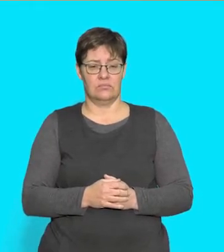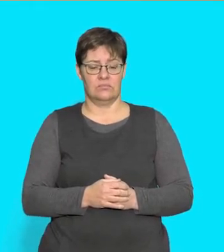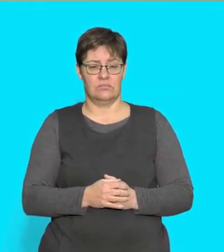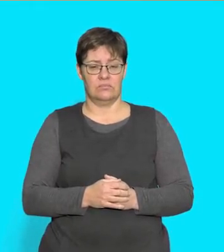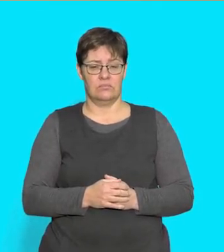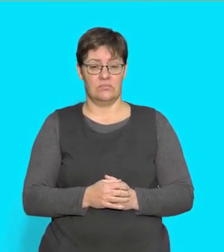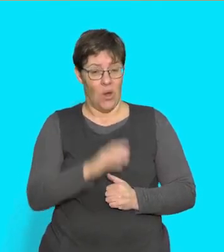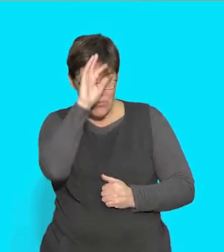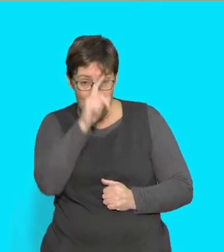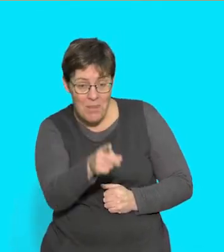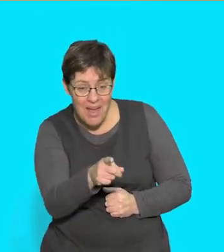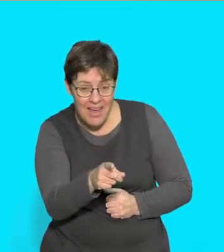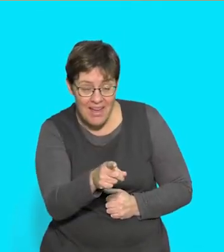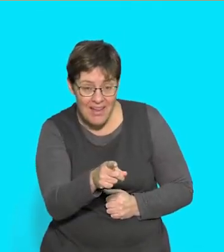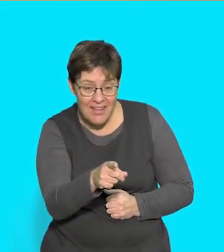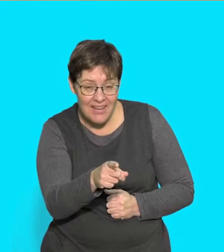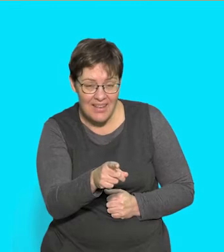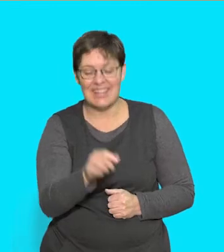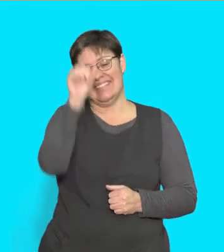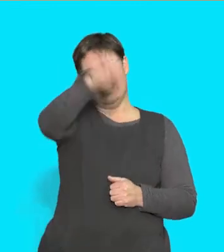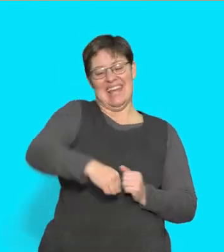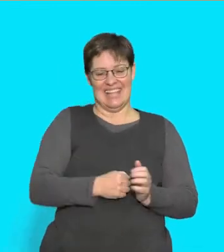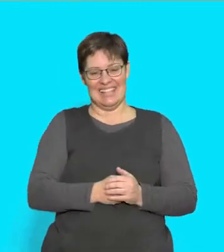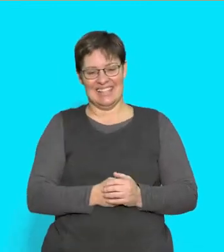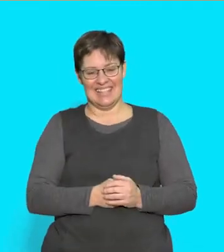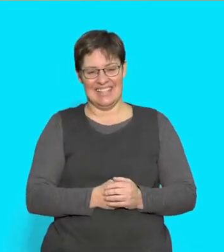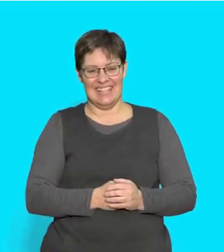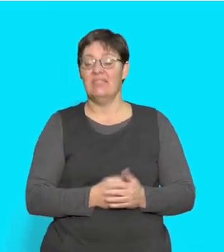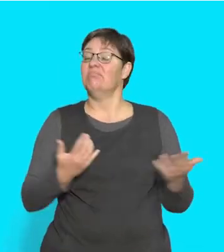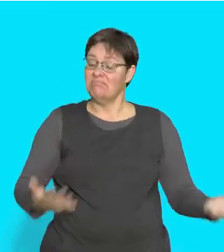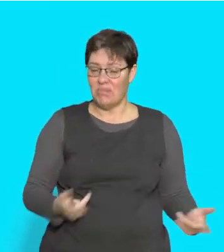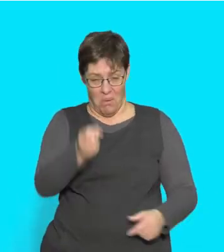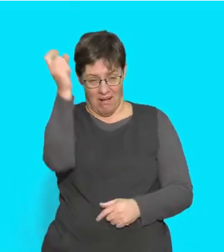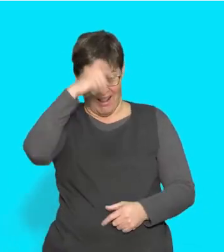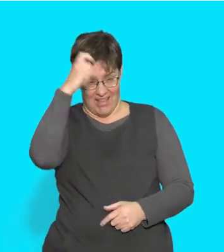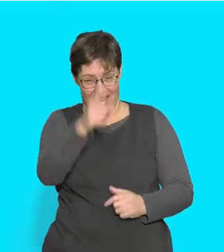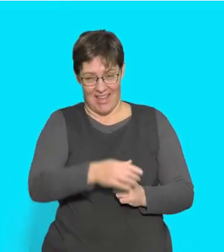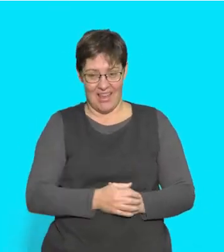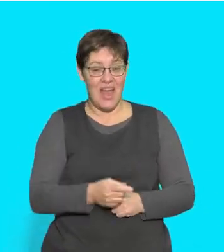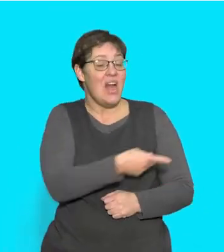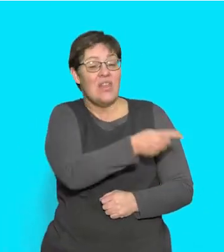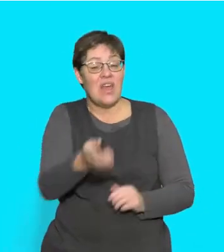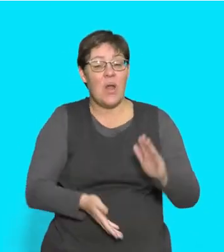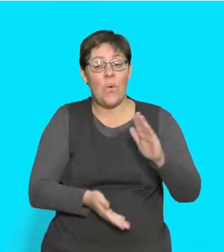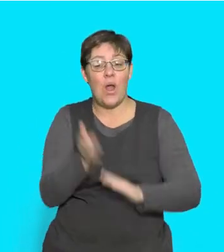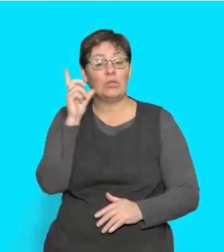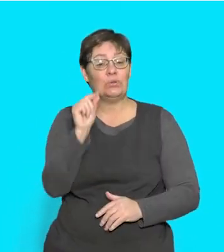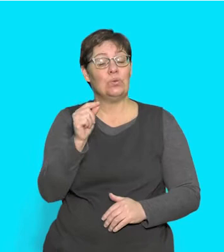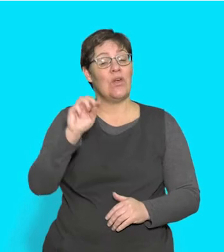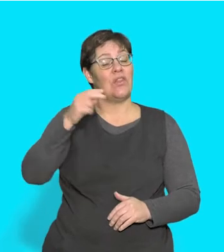Can you remember the answer? Of course you can. You're so clever. They went to the